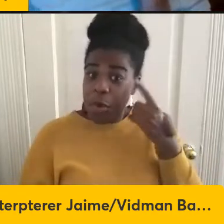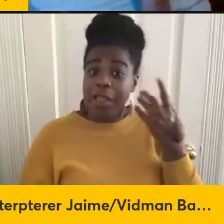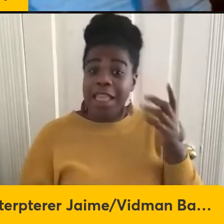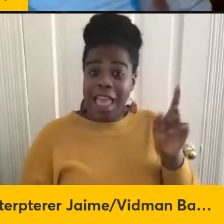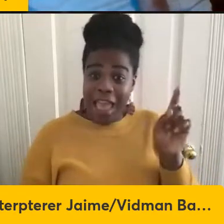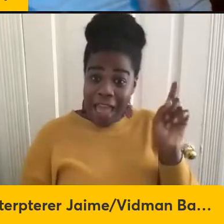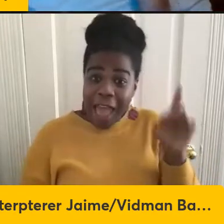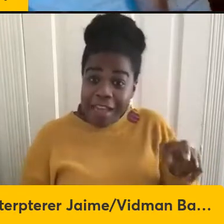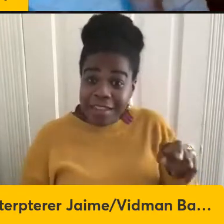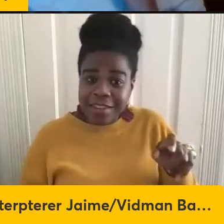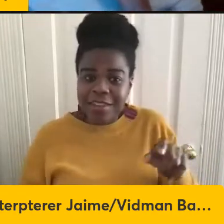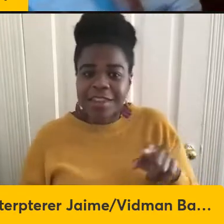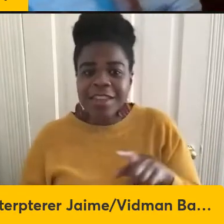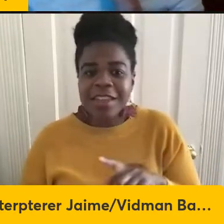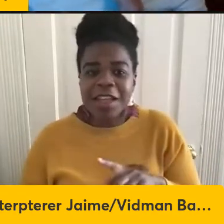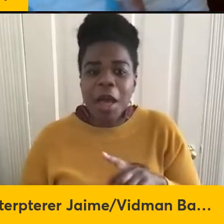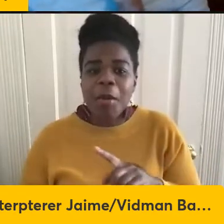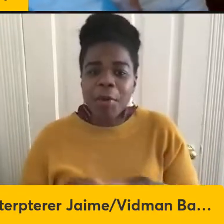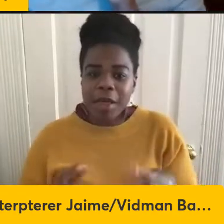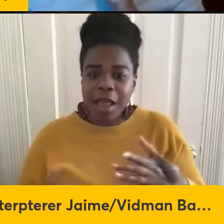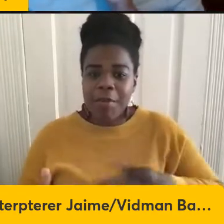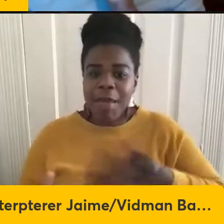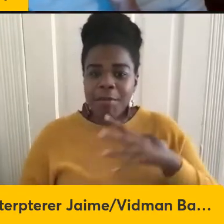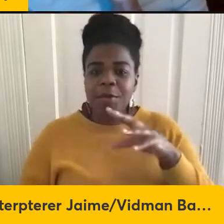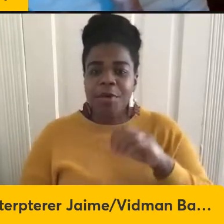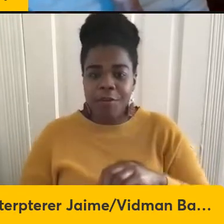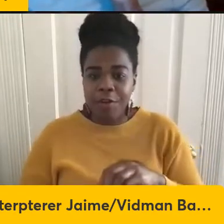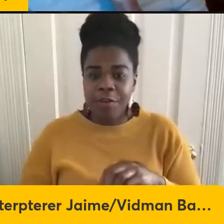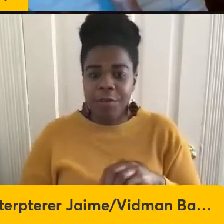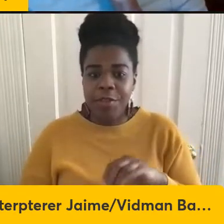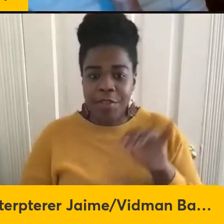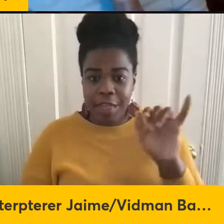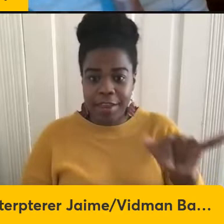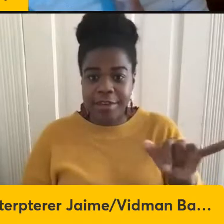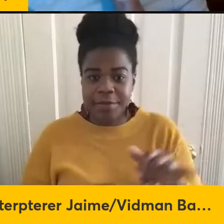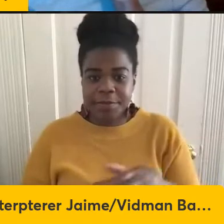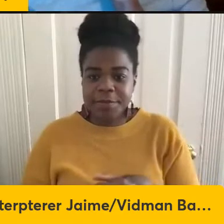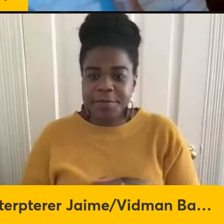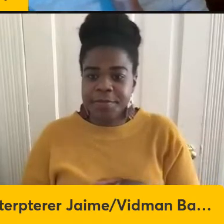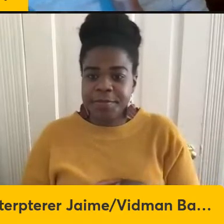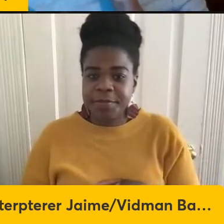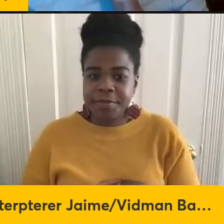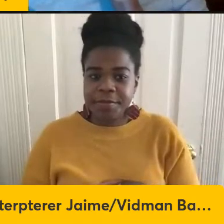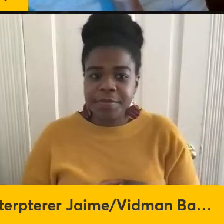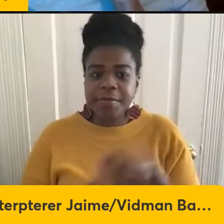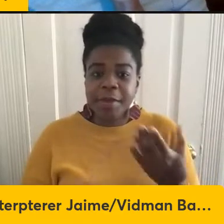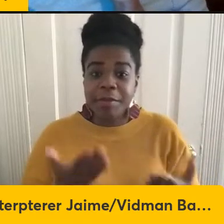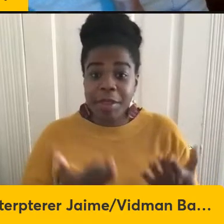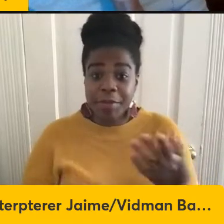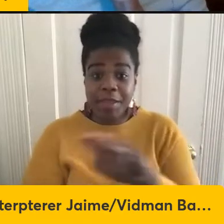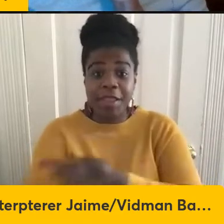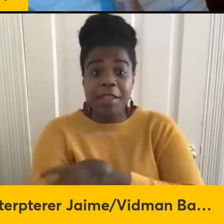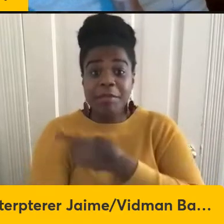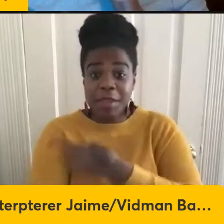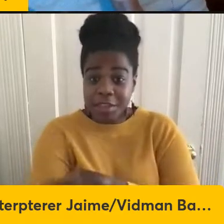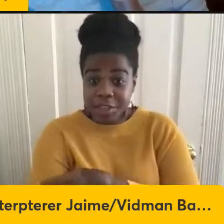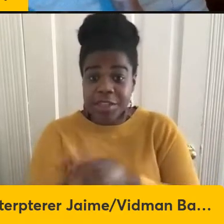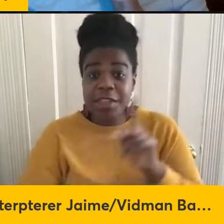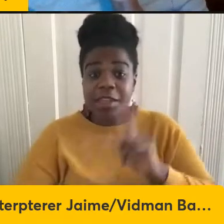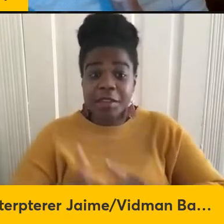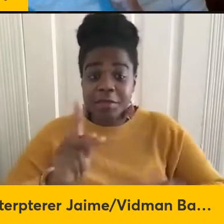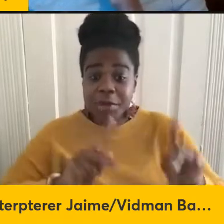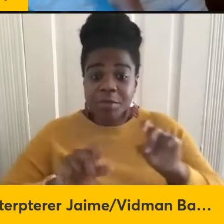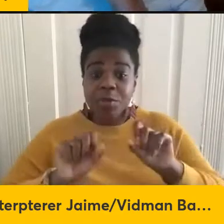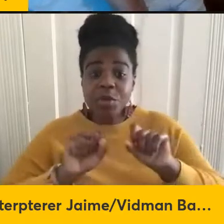I gladly got involved with that. But I think maybe patients society needs to